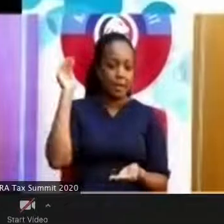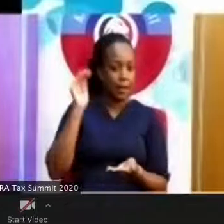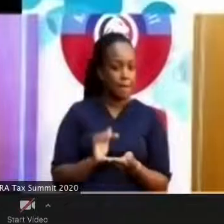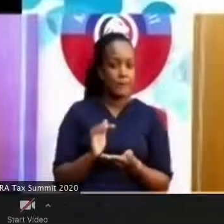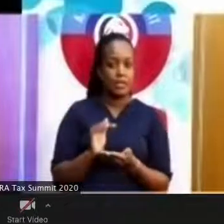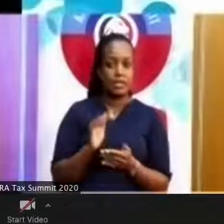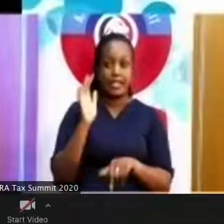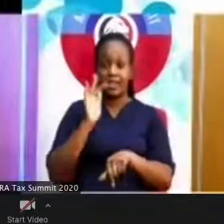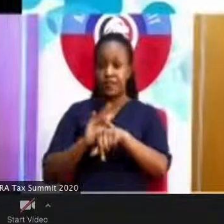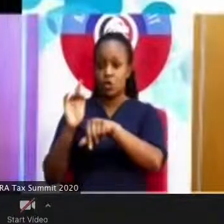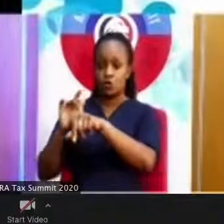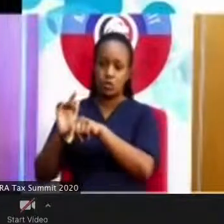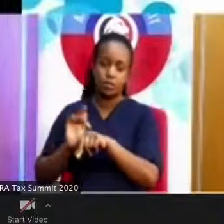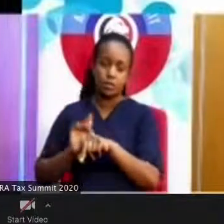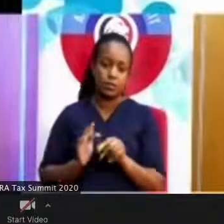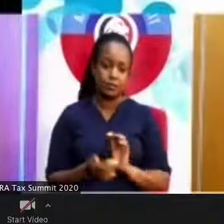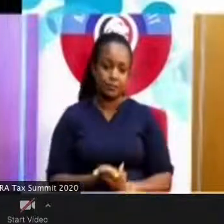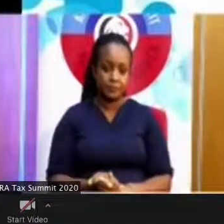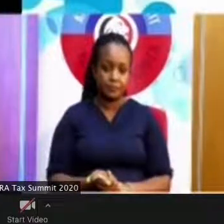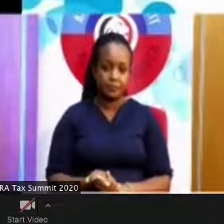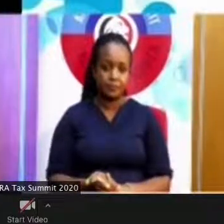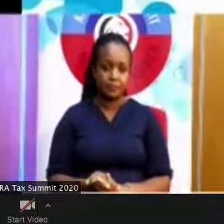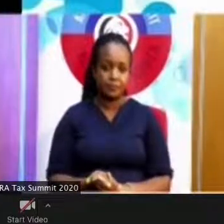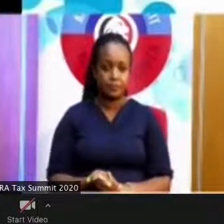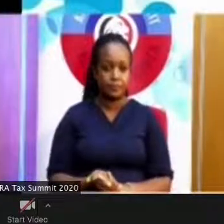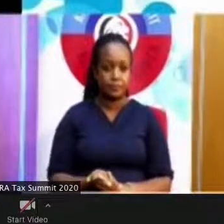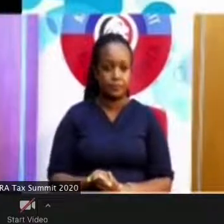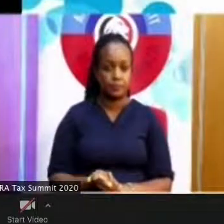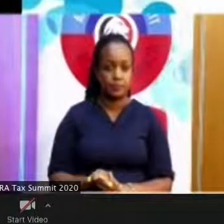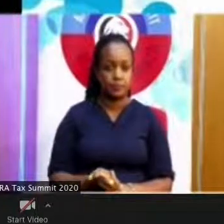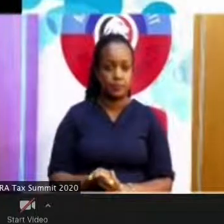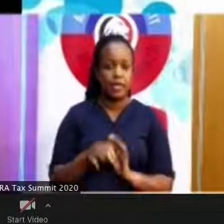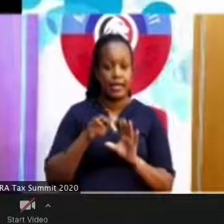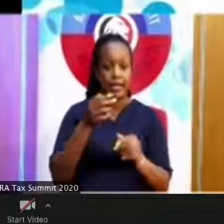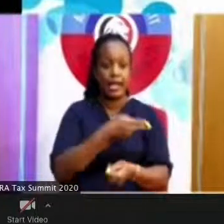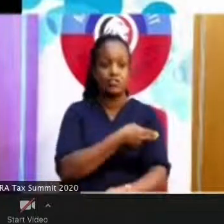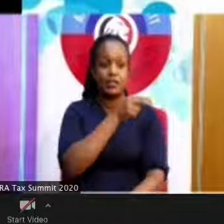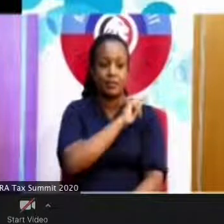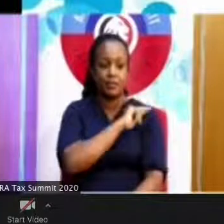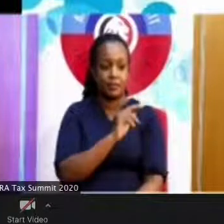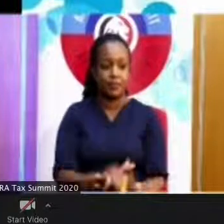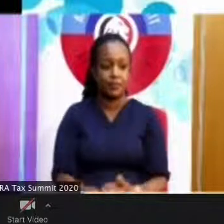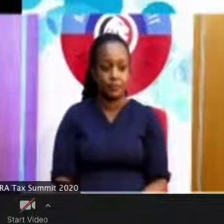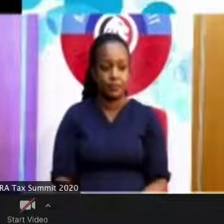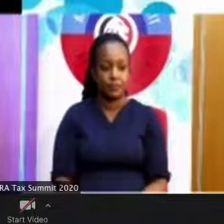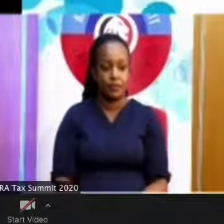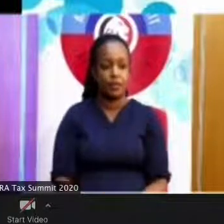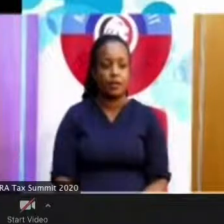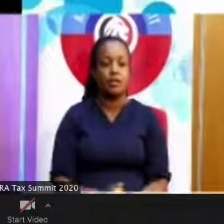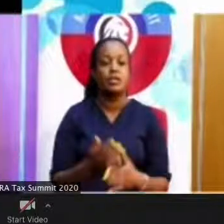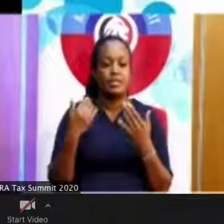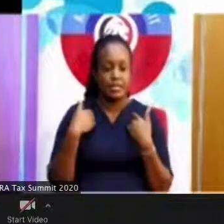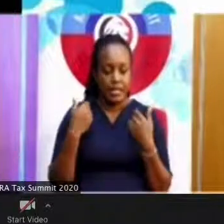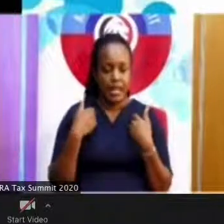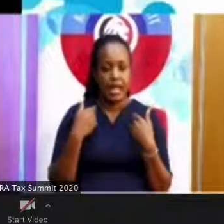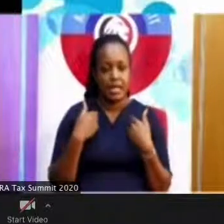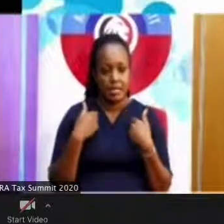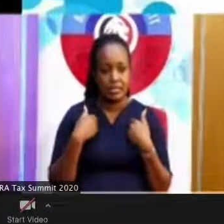and also the fatalities in Nigeria. It has cost us very much